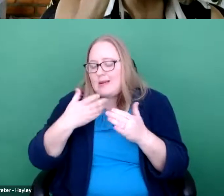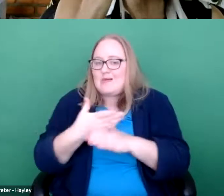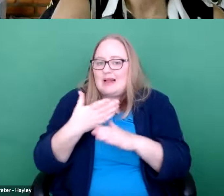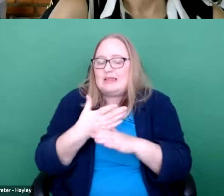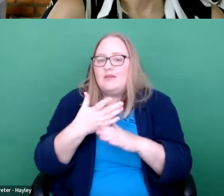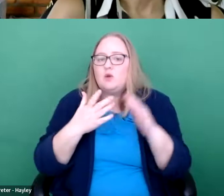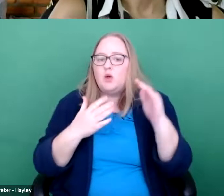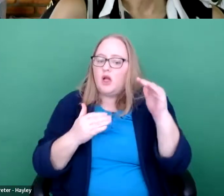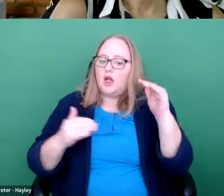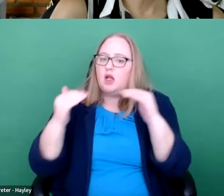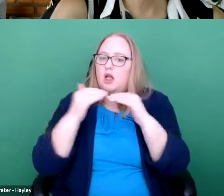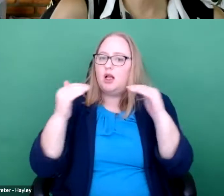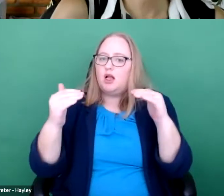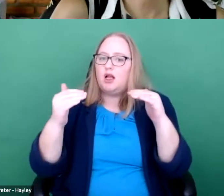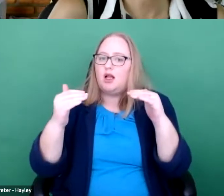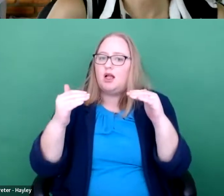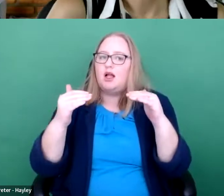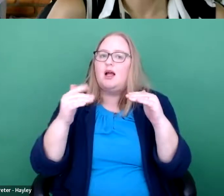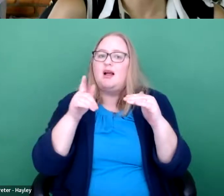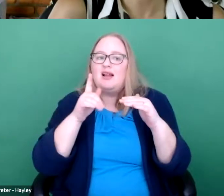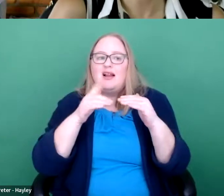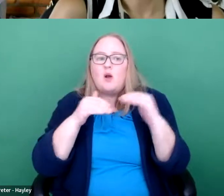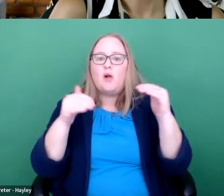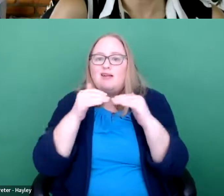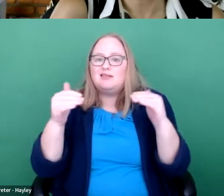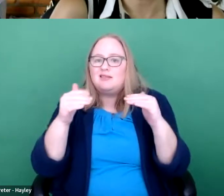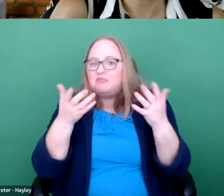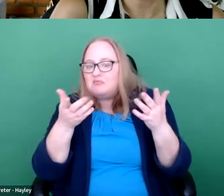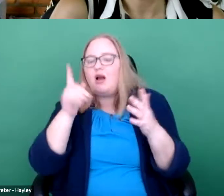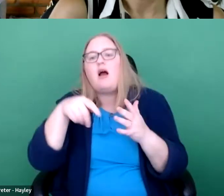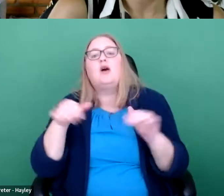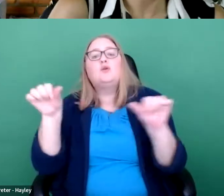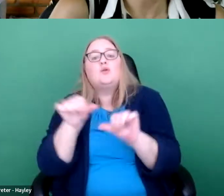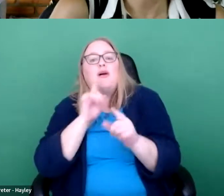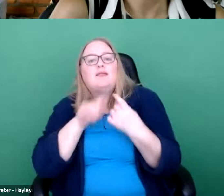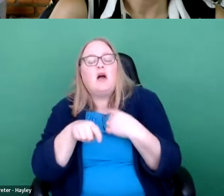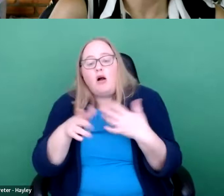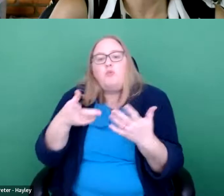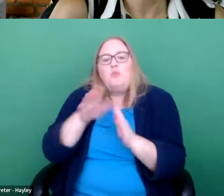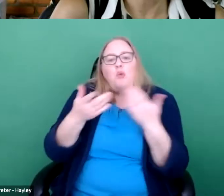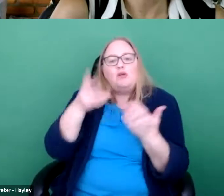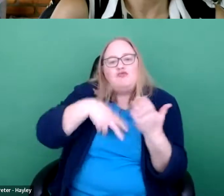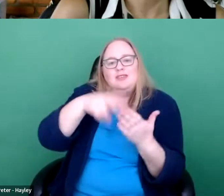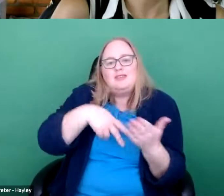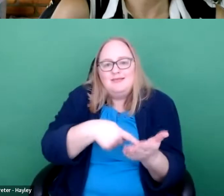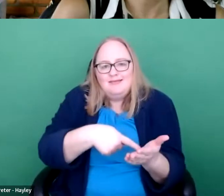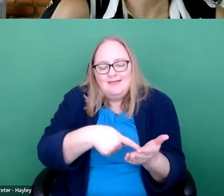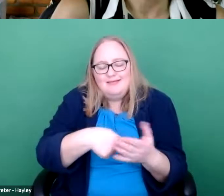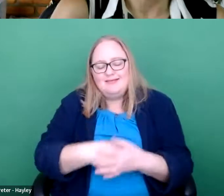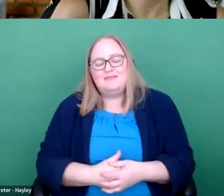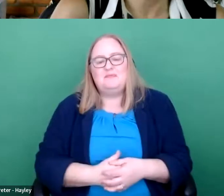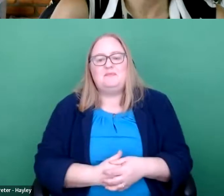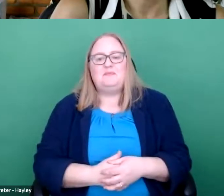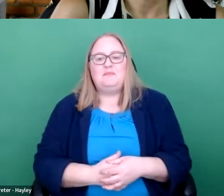society? Huge question. Short answer. Read the book now. Yeah. I mean, I think,